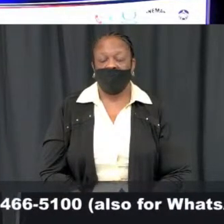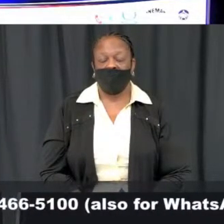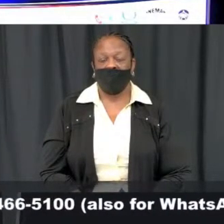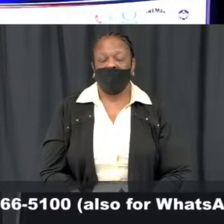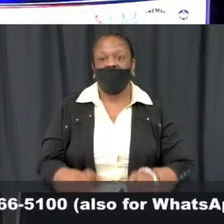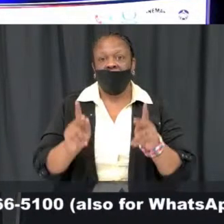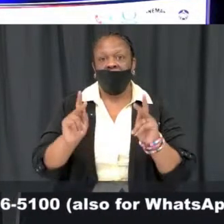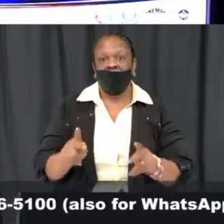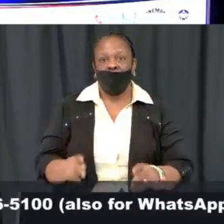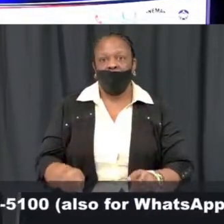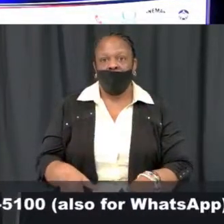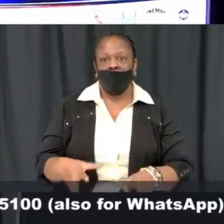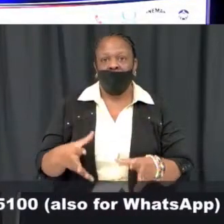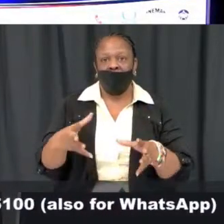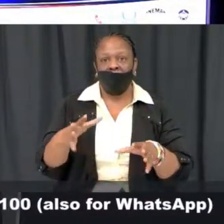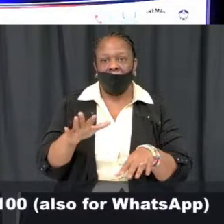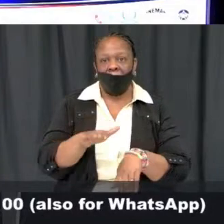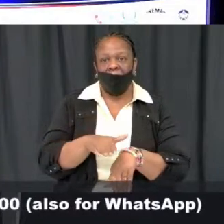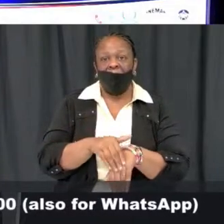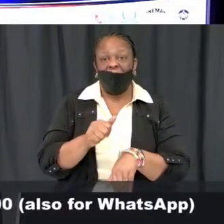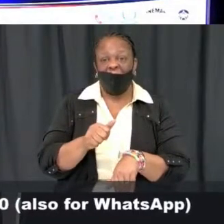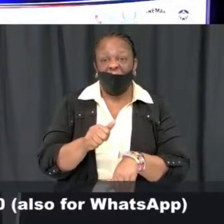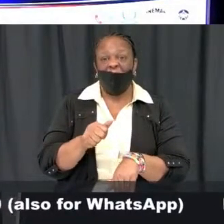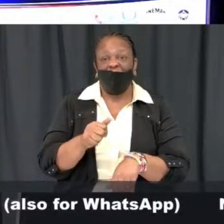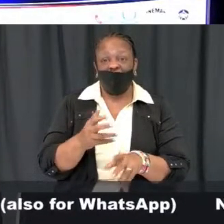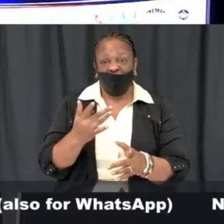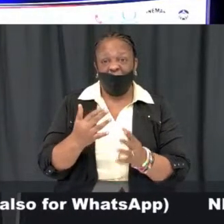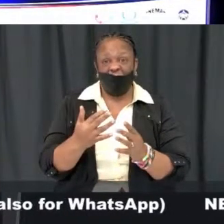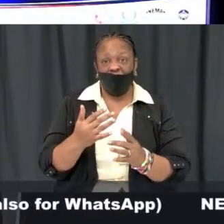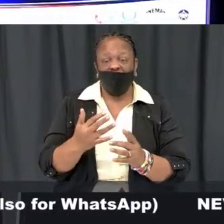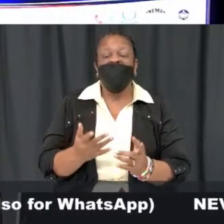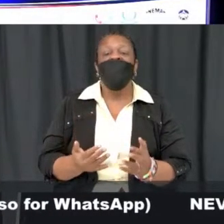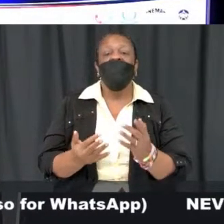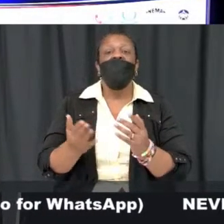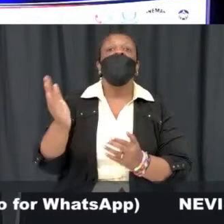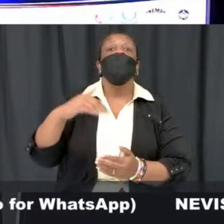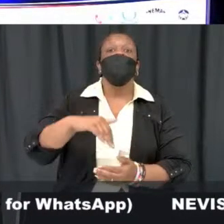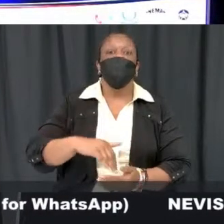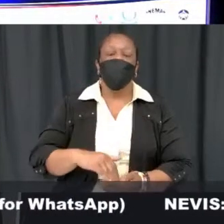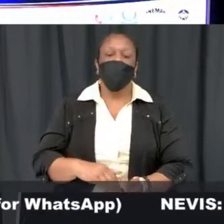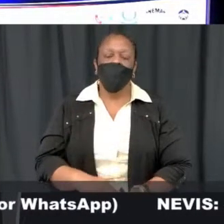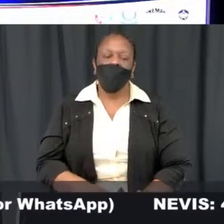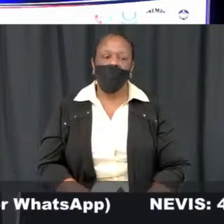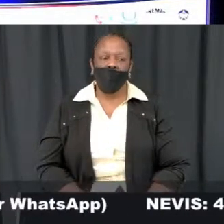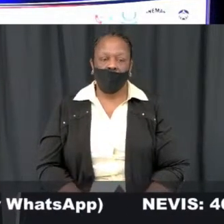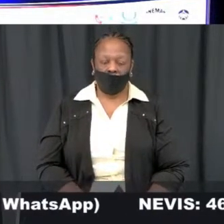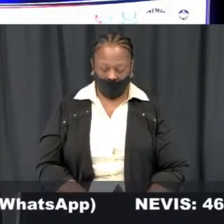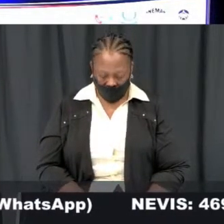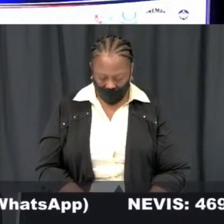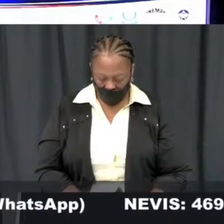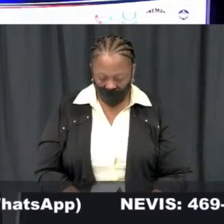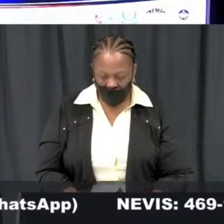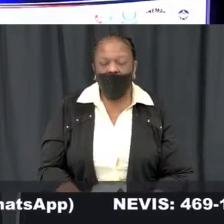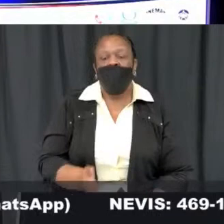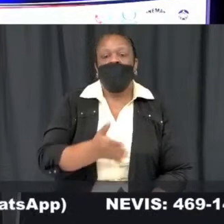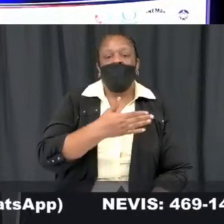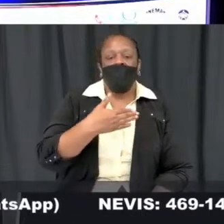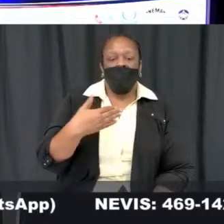able to deal with the wolf, hunt it, contain it, and we were able